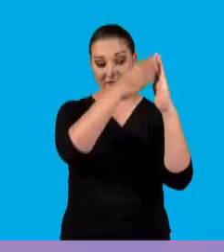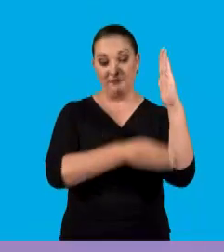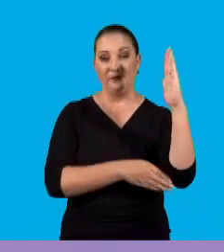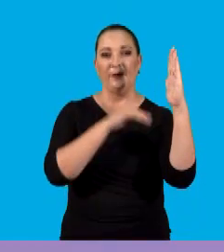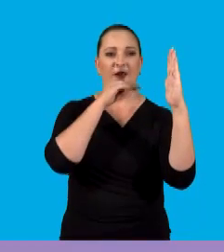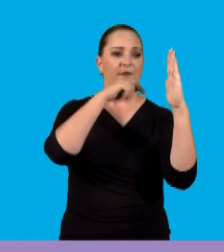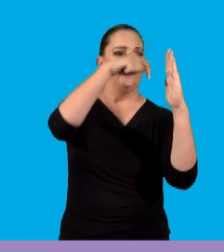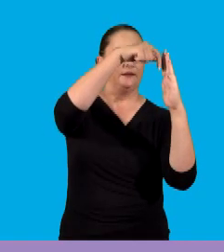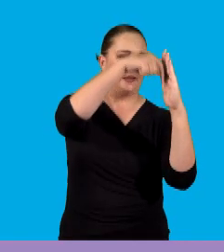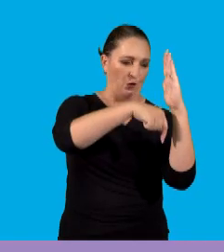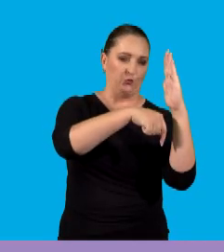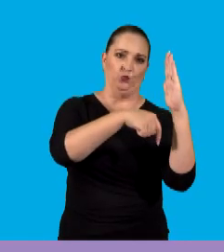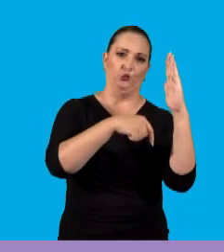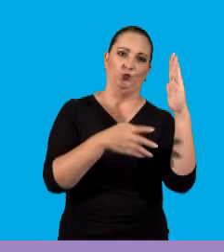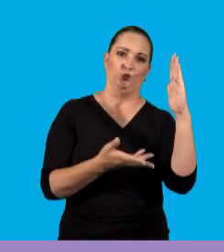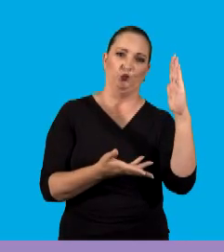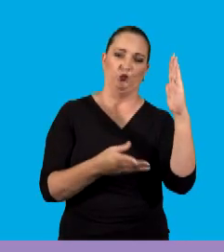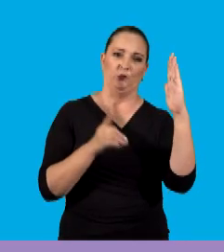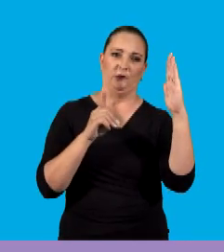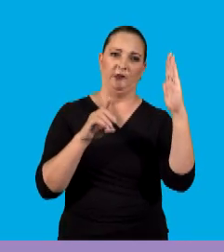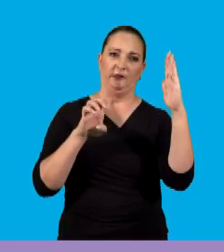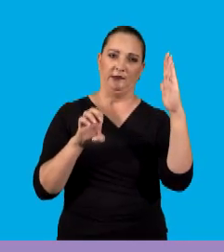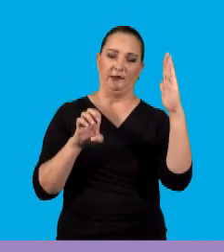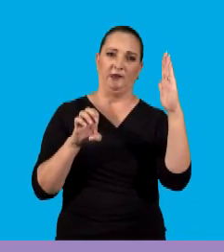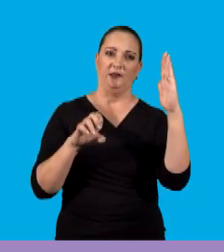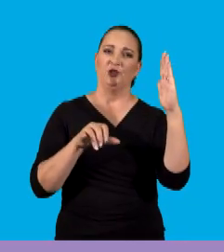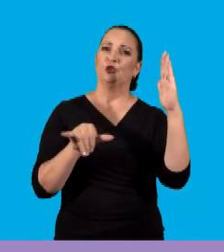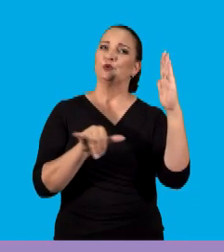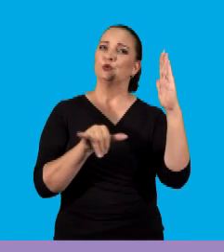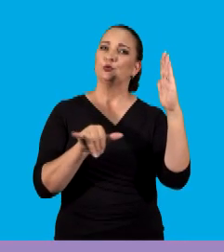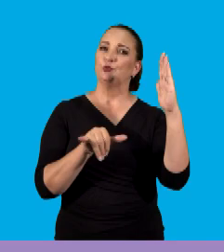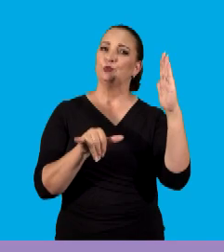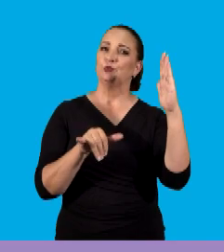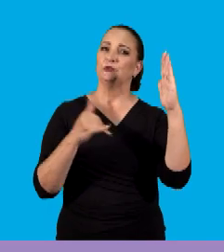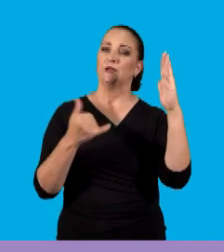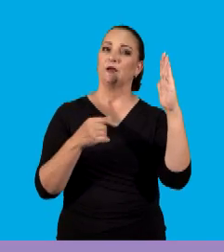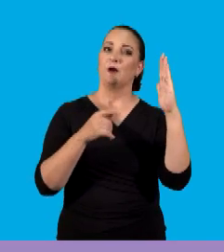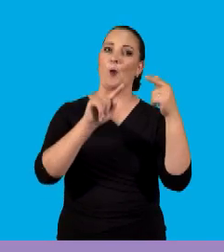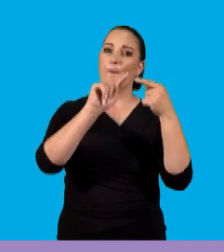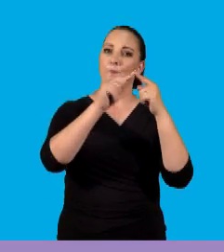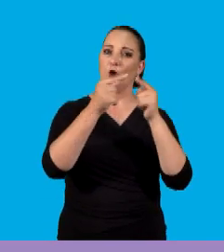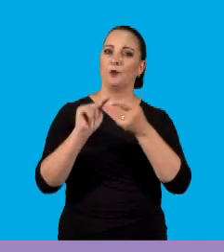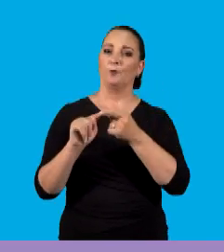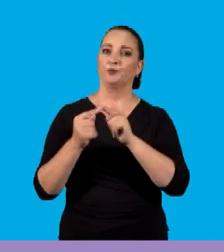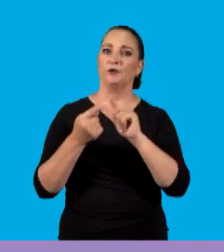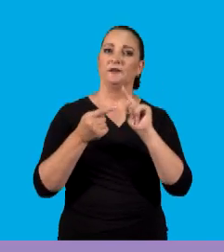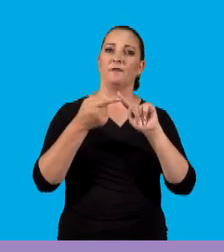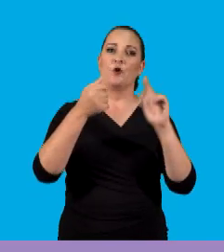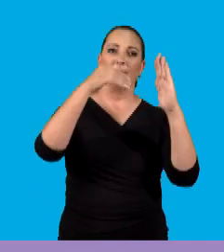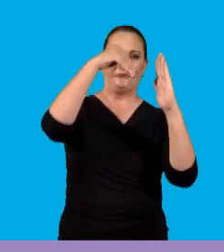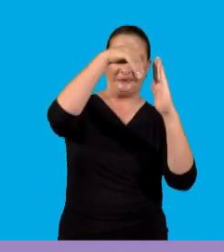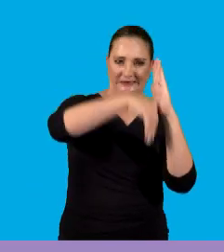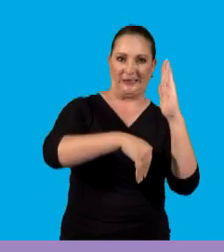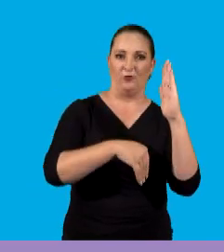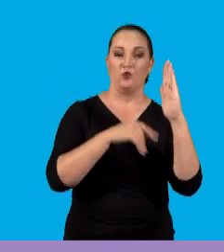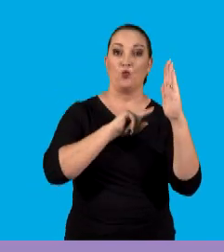vertical values moving down. So we are going to look at where our points moved from being at a